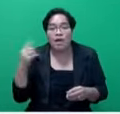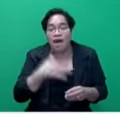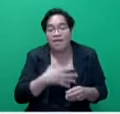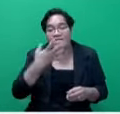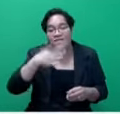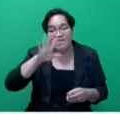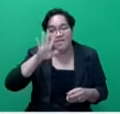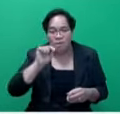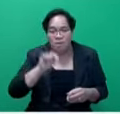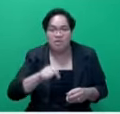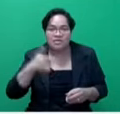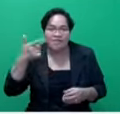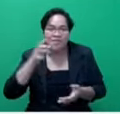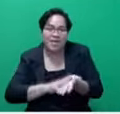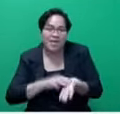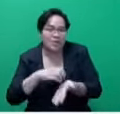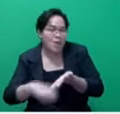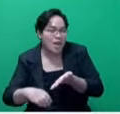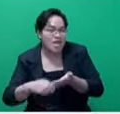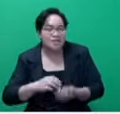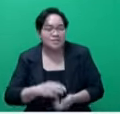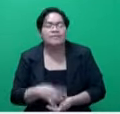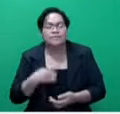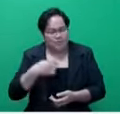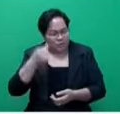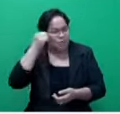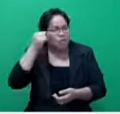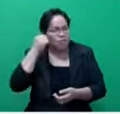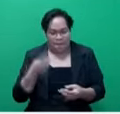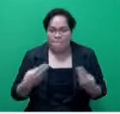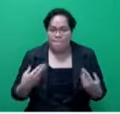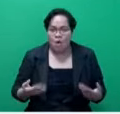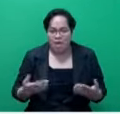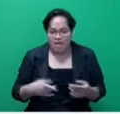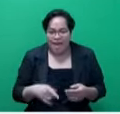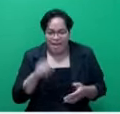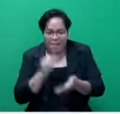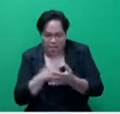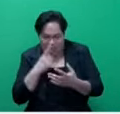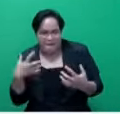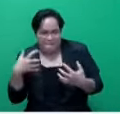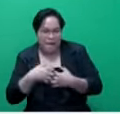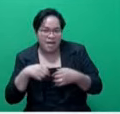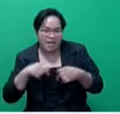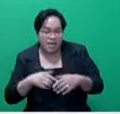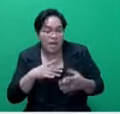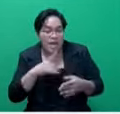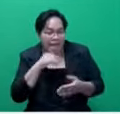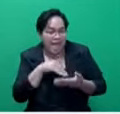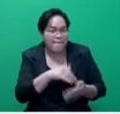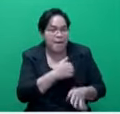million. Mr. Speaker, sir, we know that modern and practical legislation will enable the